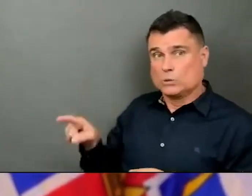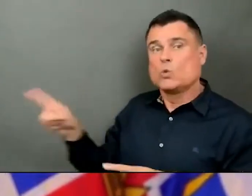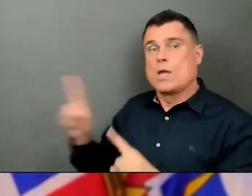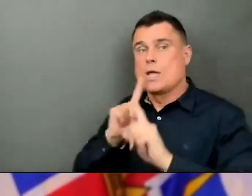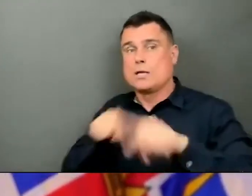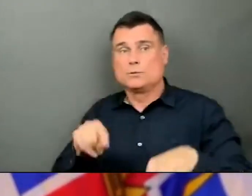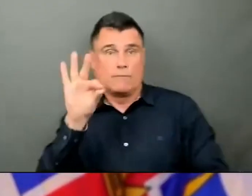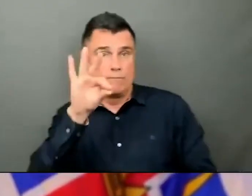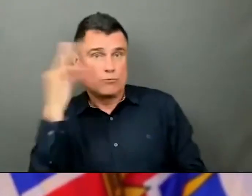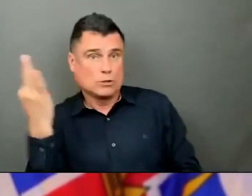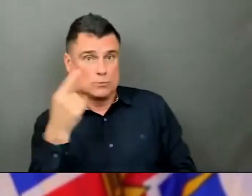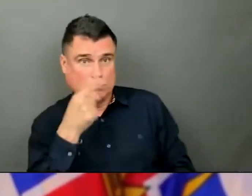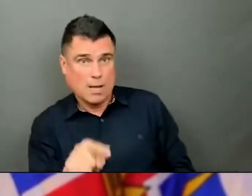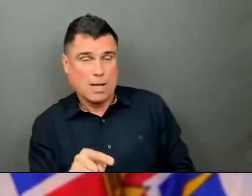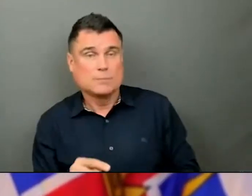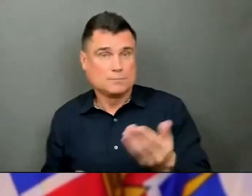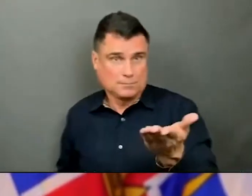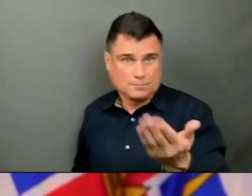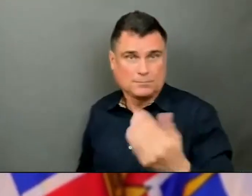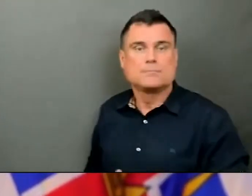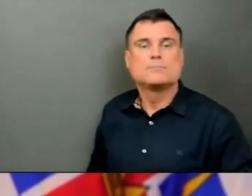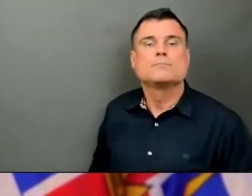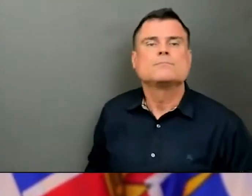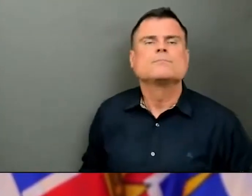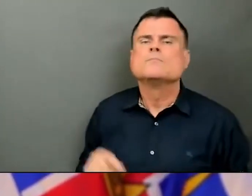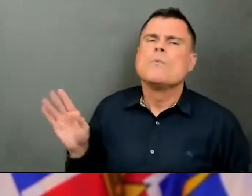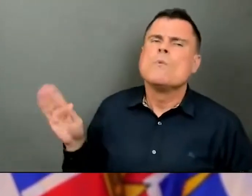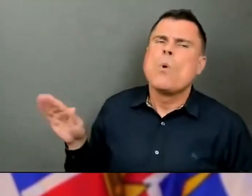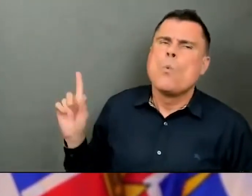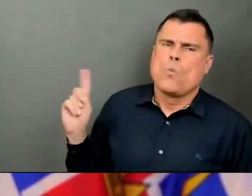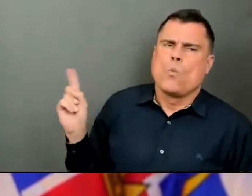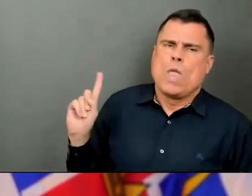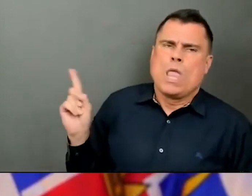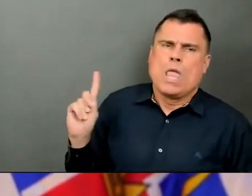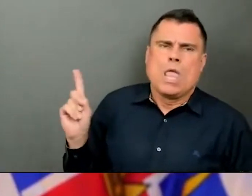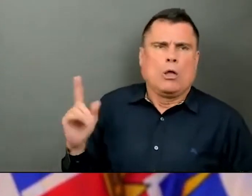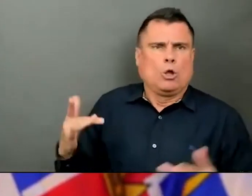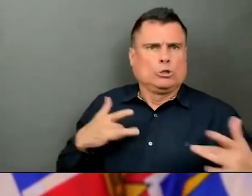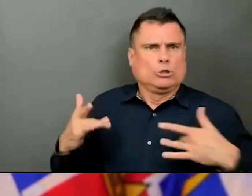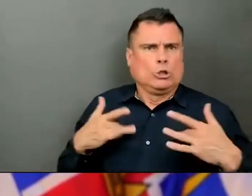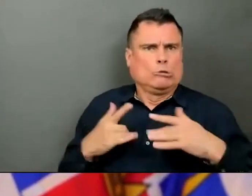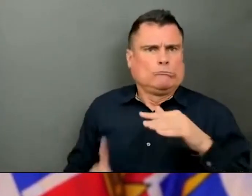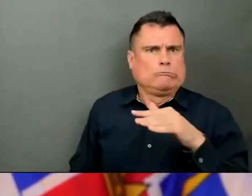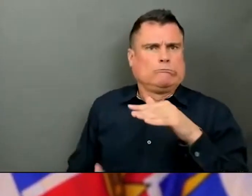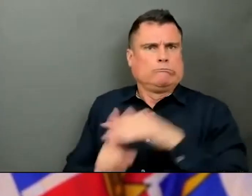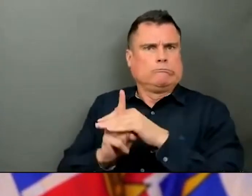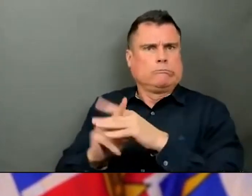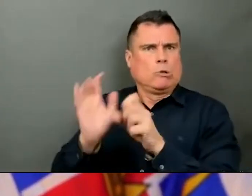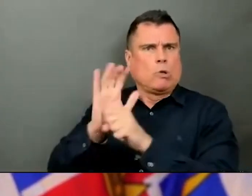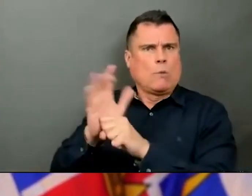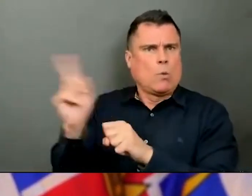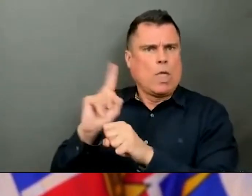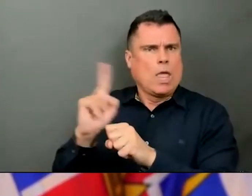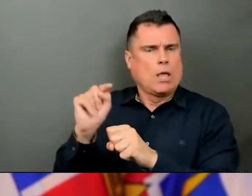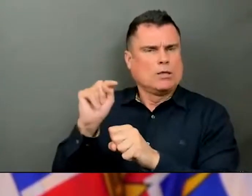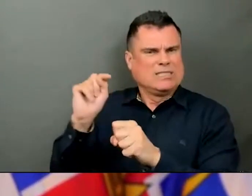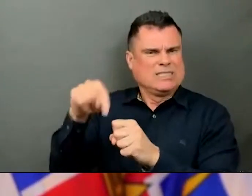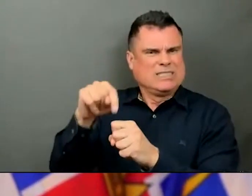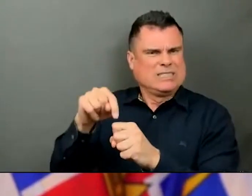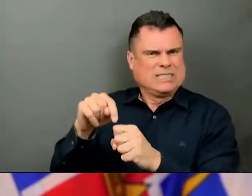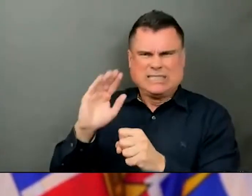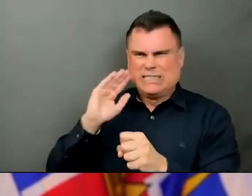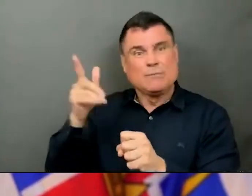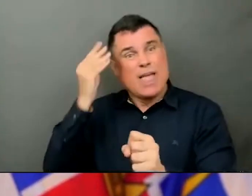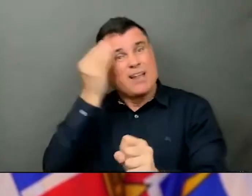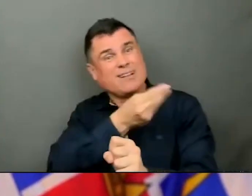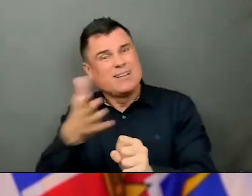clarify why the system to notify people in hotspot areas about the pop-up clinics doesn't appear to be working. The overwhelming